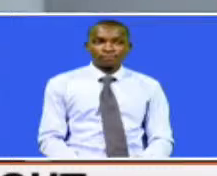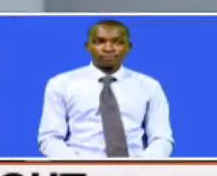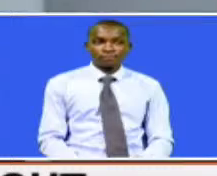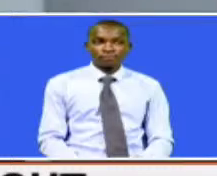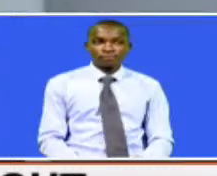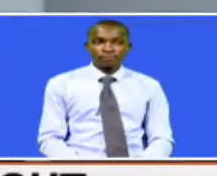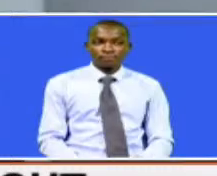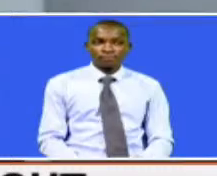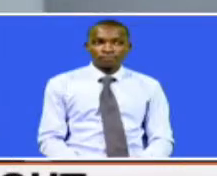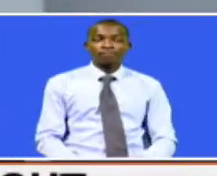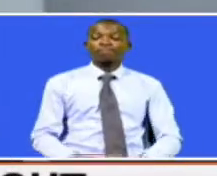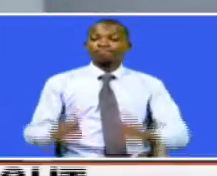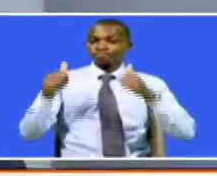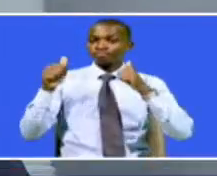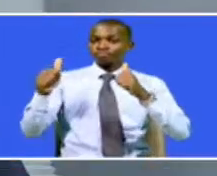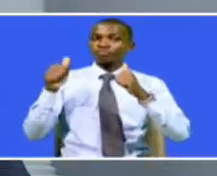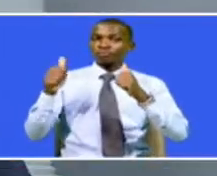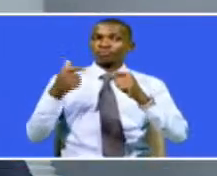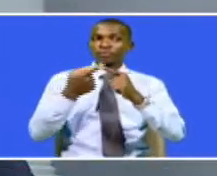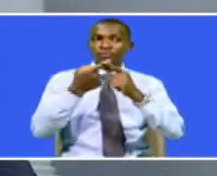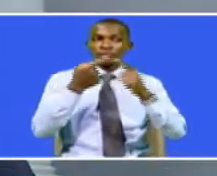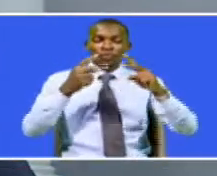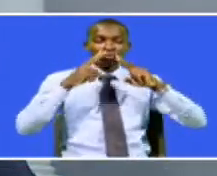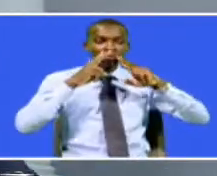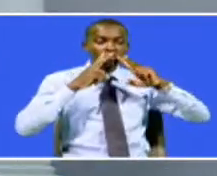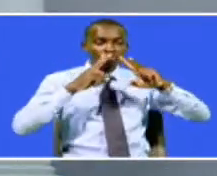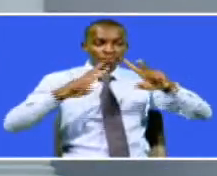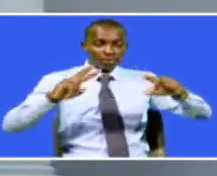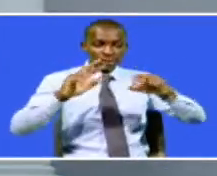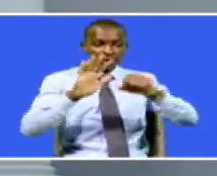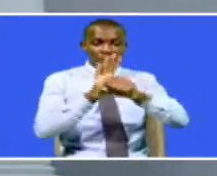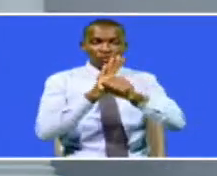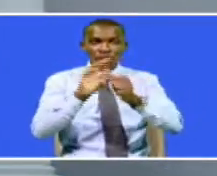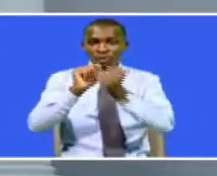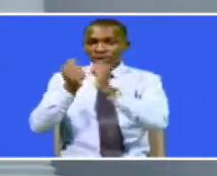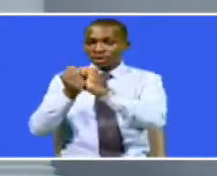Excellencies. All right, from Martha's peaceful transition, we shift focus to the back.